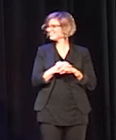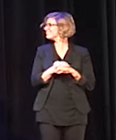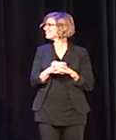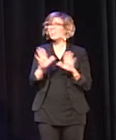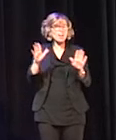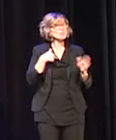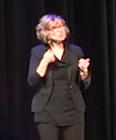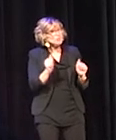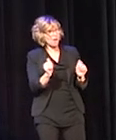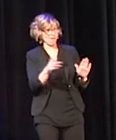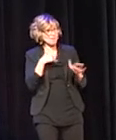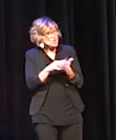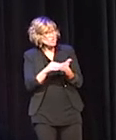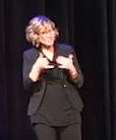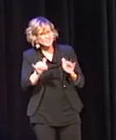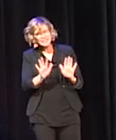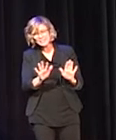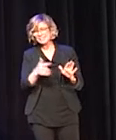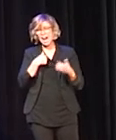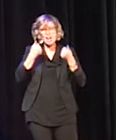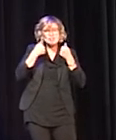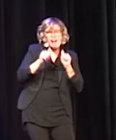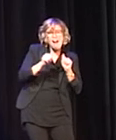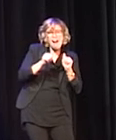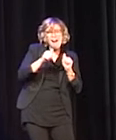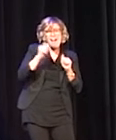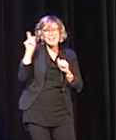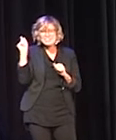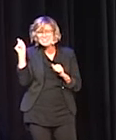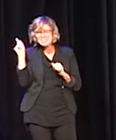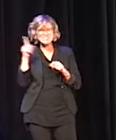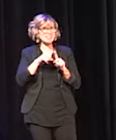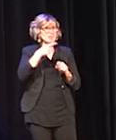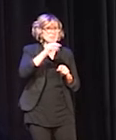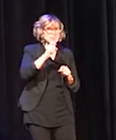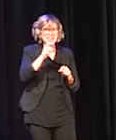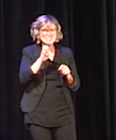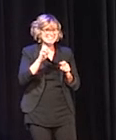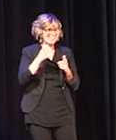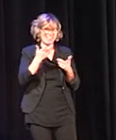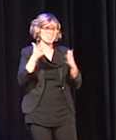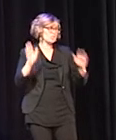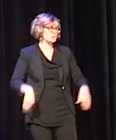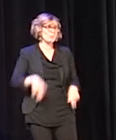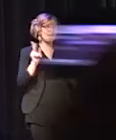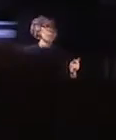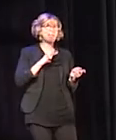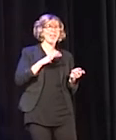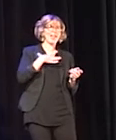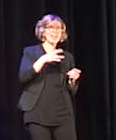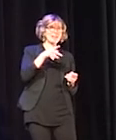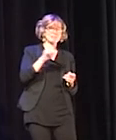I'm trying, okay? I tried to change it to this, but it's too late, I think. So